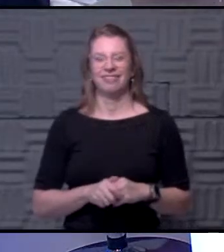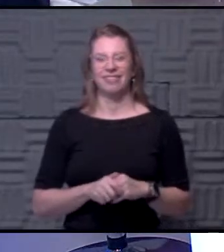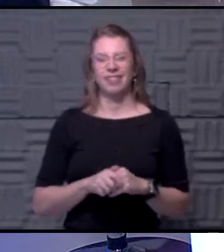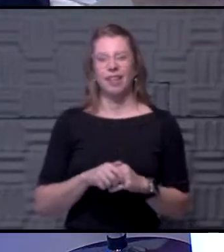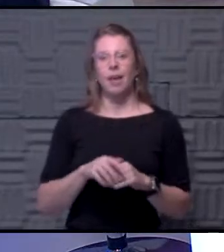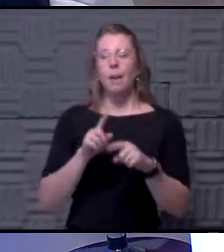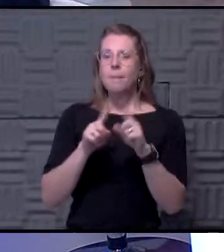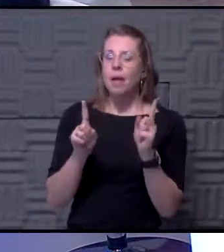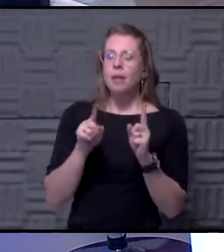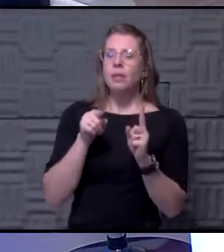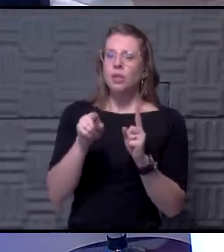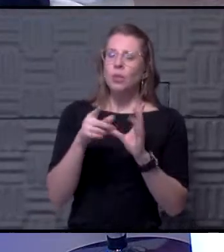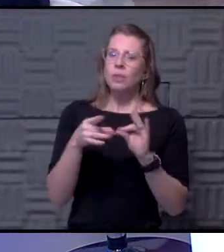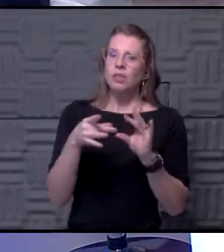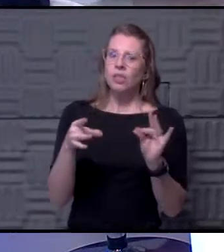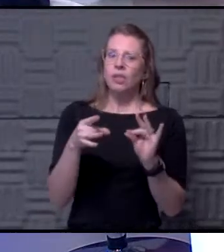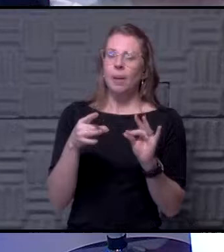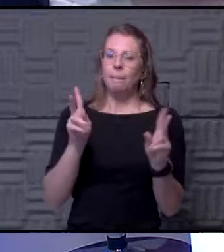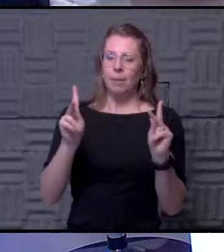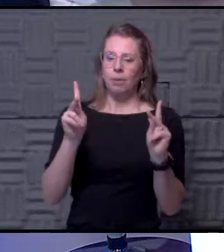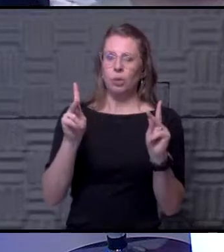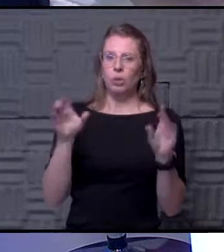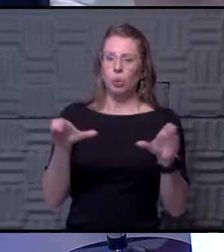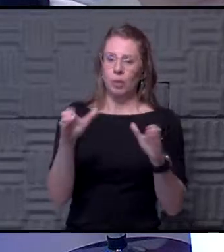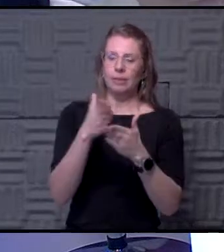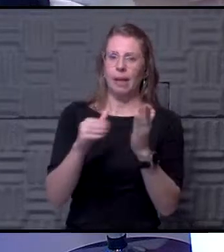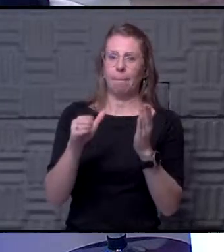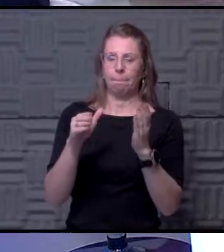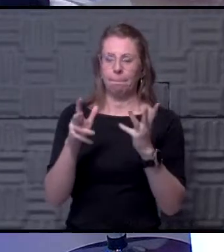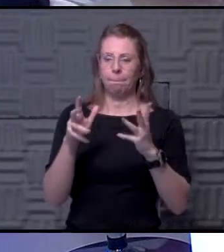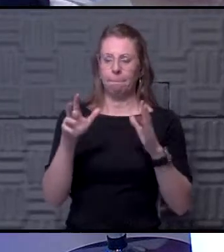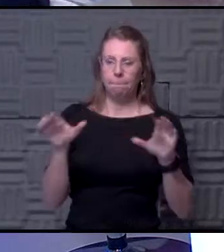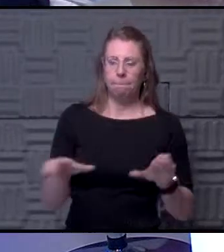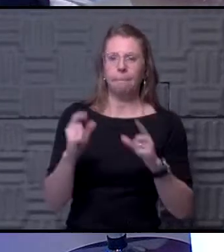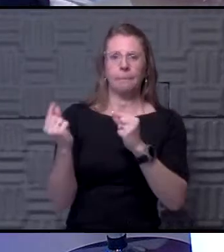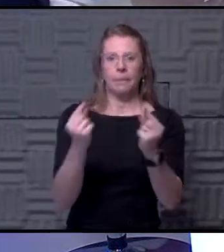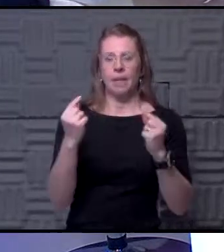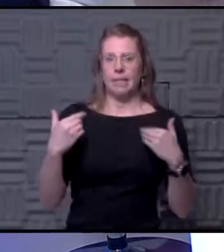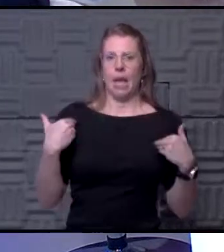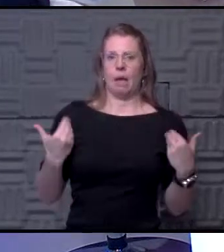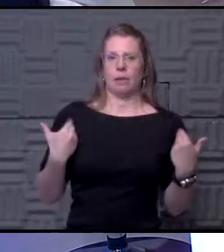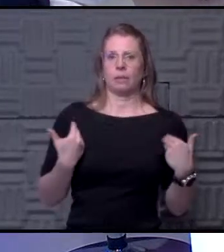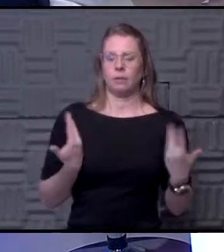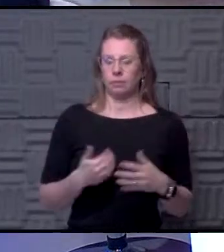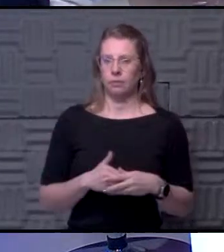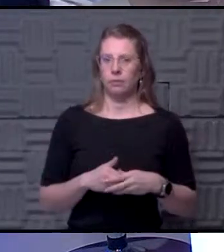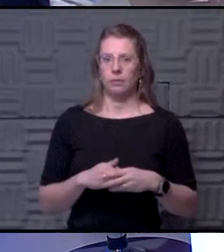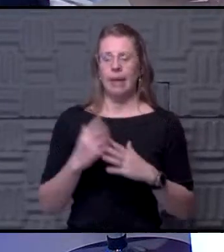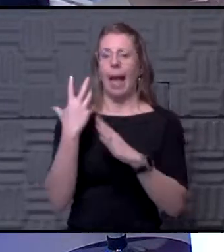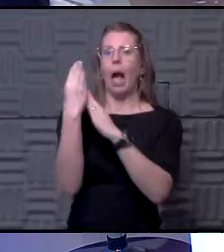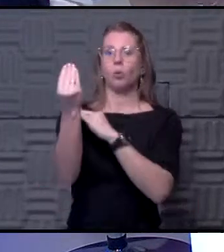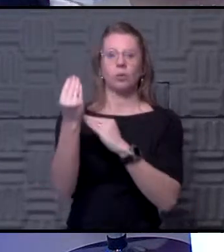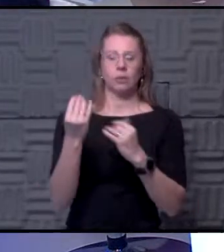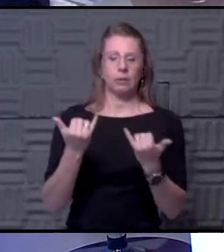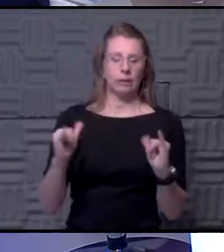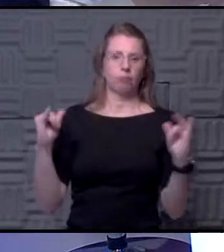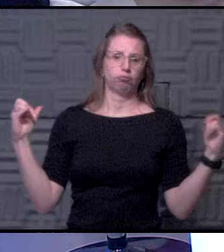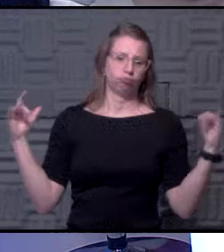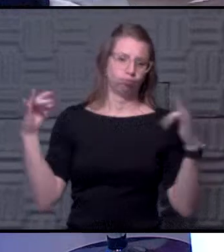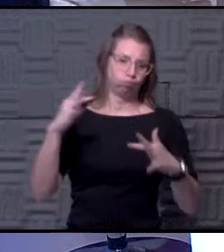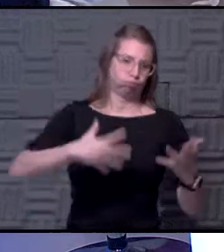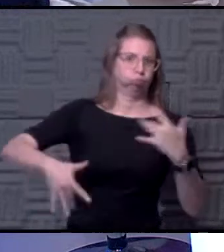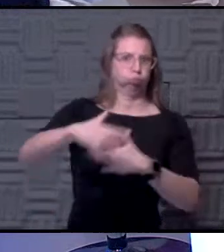you had talked about that a lot of people who are out doing some of those activities maybe tend to be younger, who are out still gathering in those large groups and